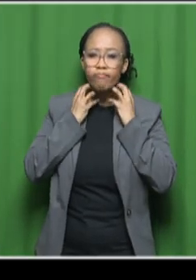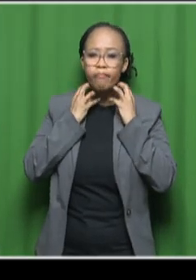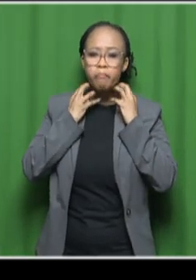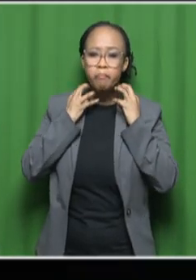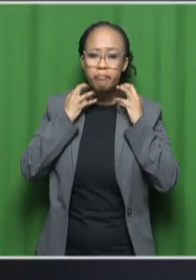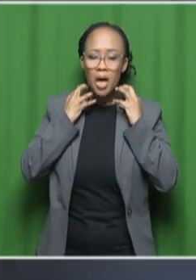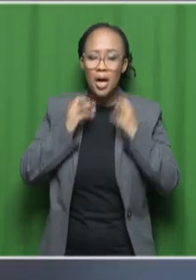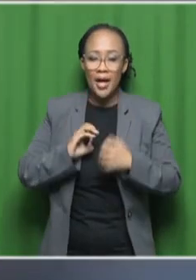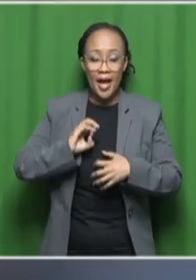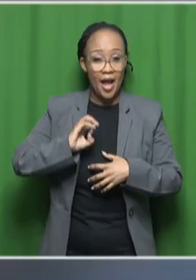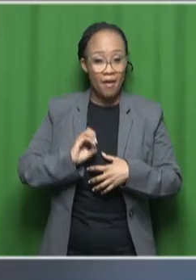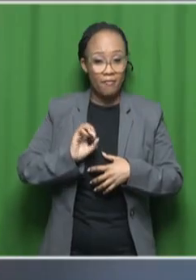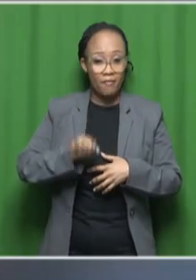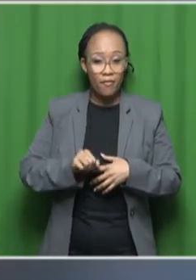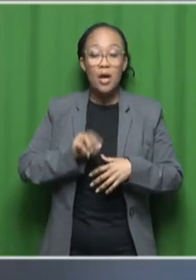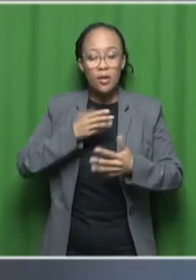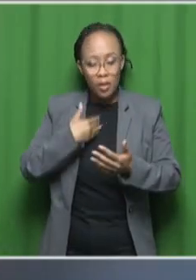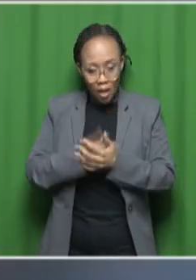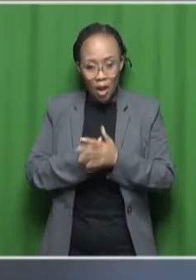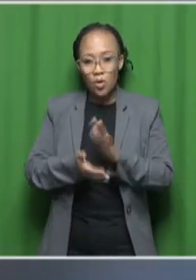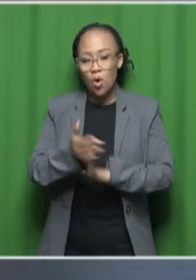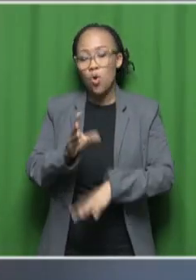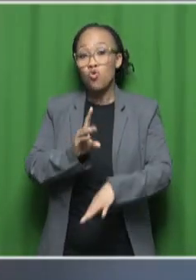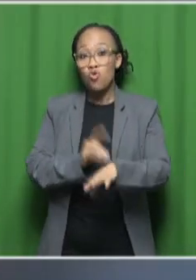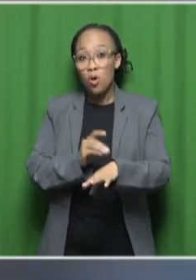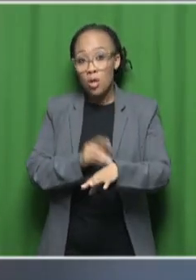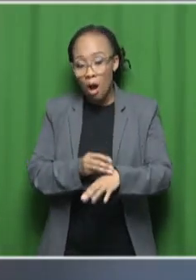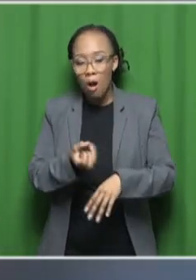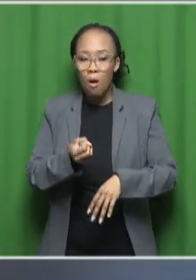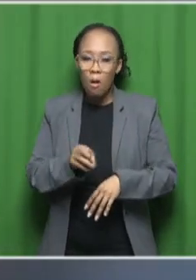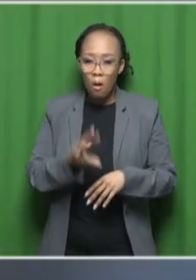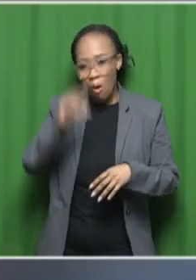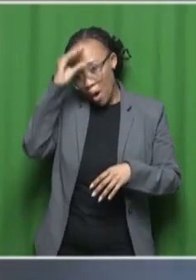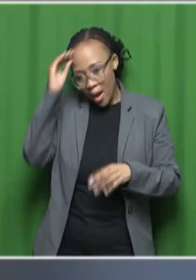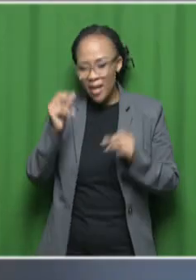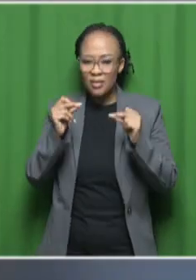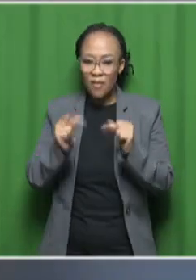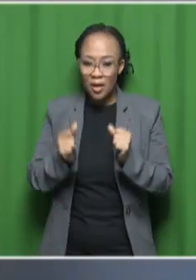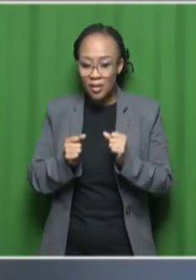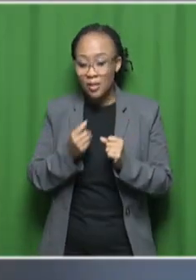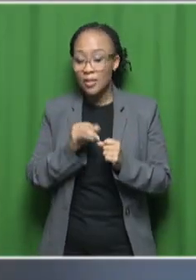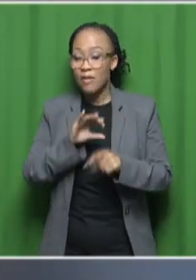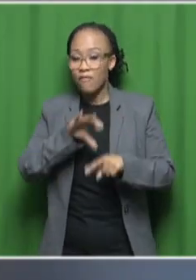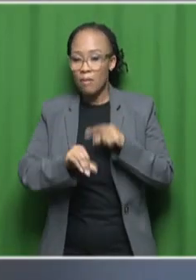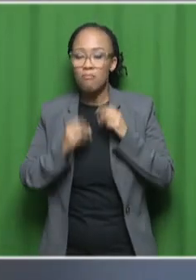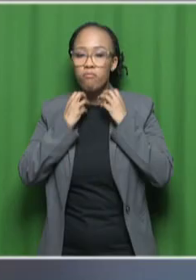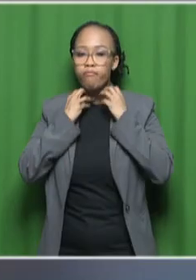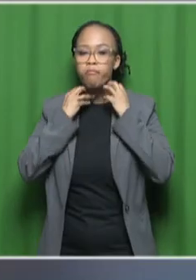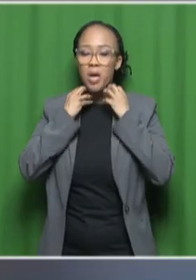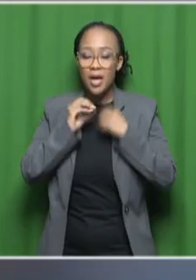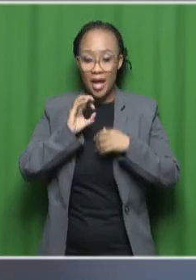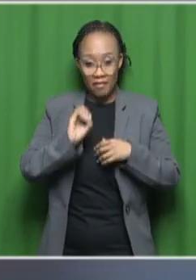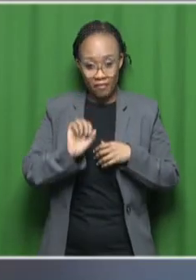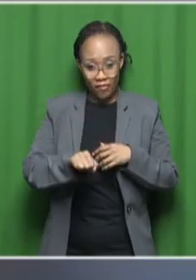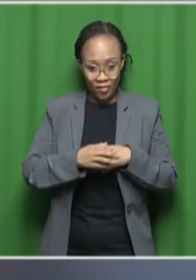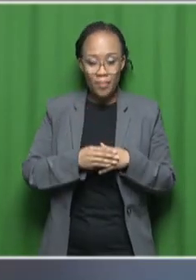that you get your child to a doctor or nurse as soon as possible. If a child is then treated with antibiotics, it